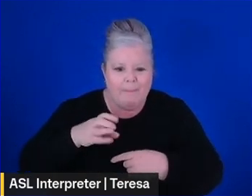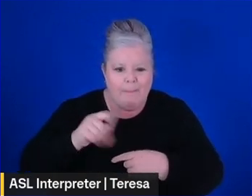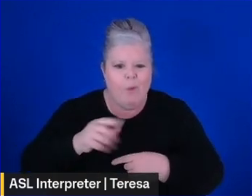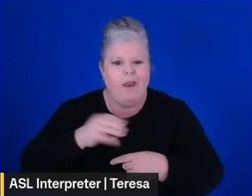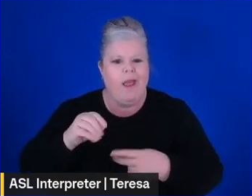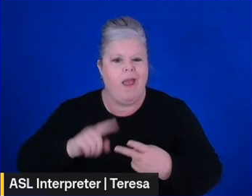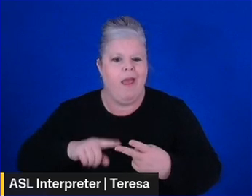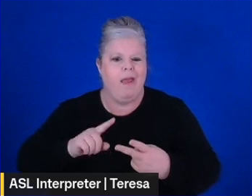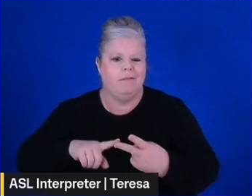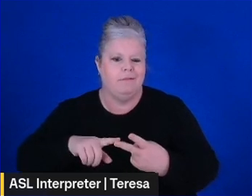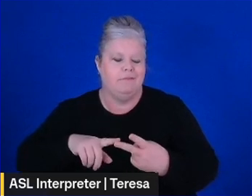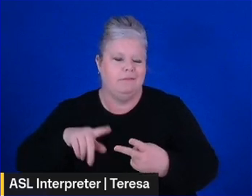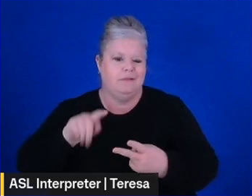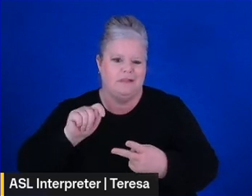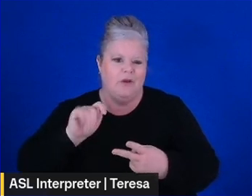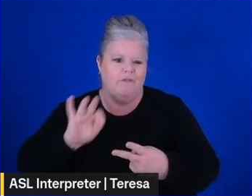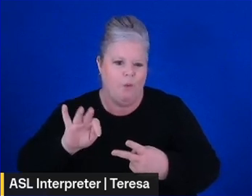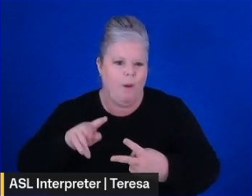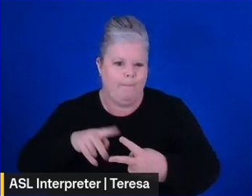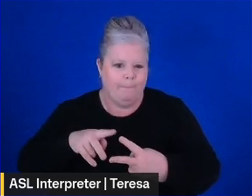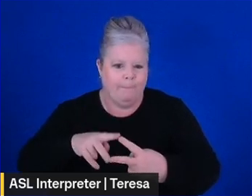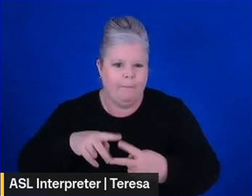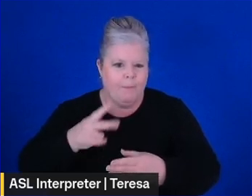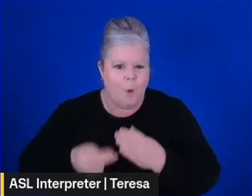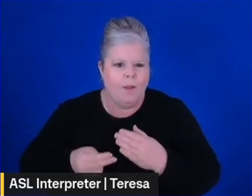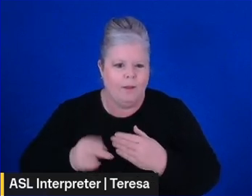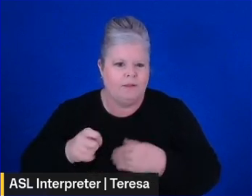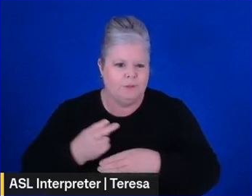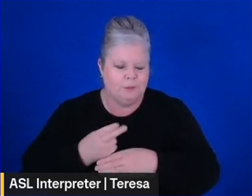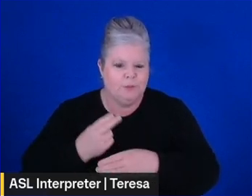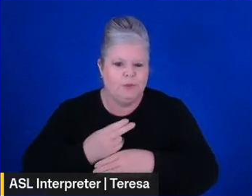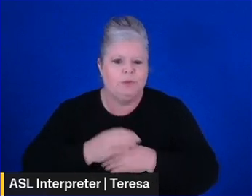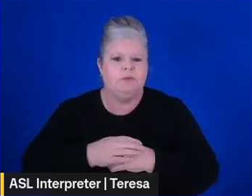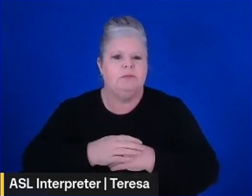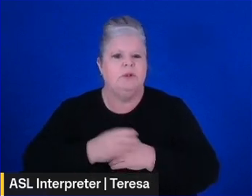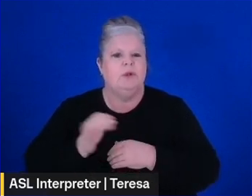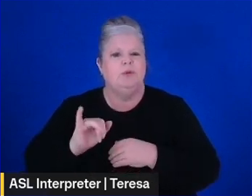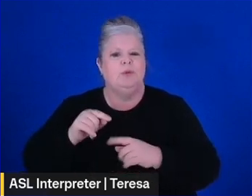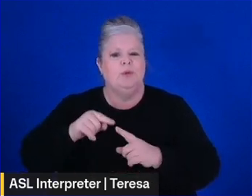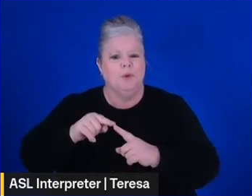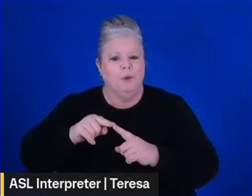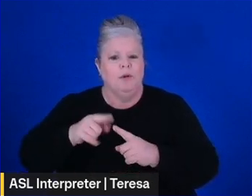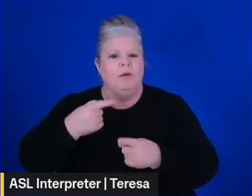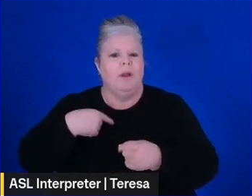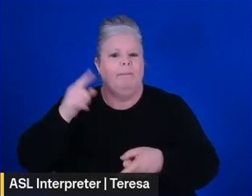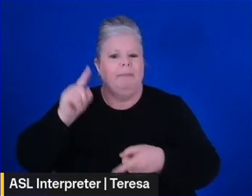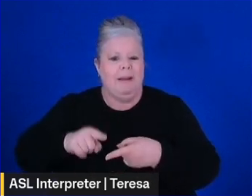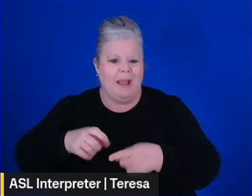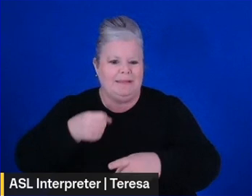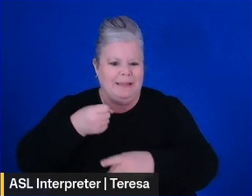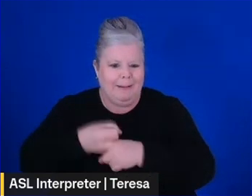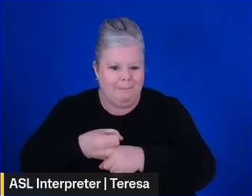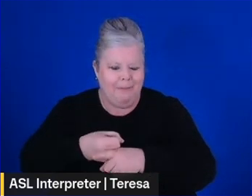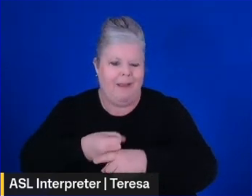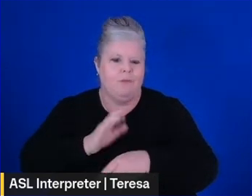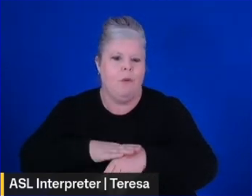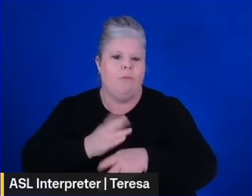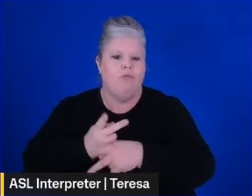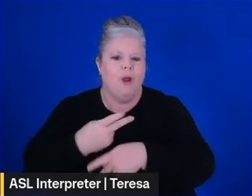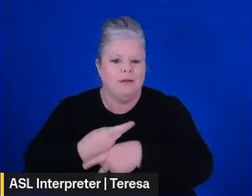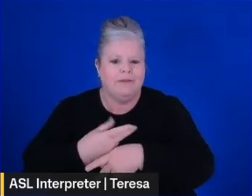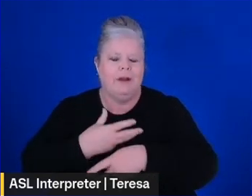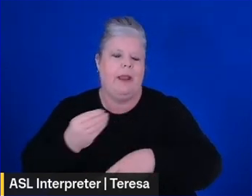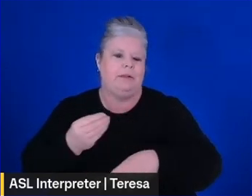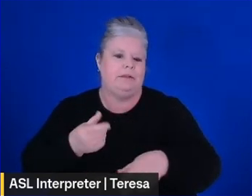course, measure the impact on team productivity and deployment speed.